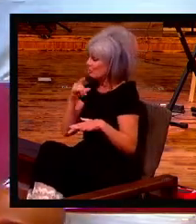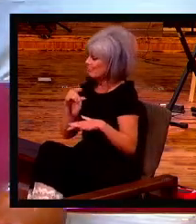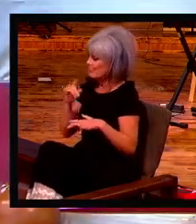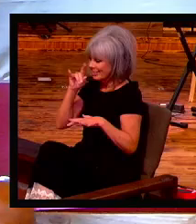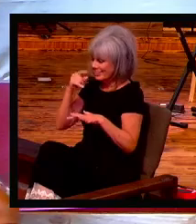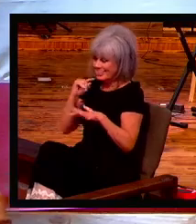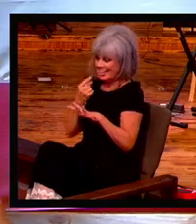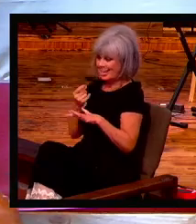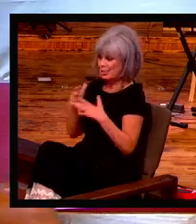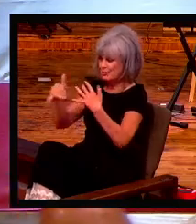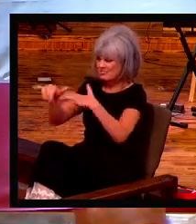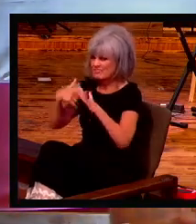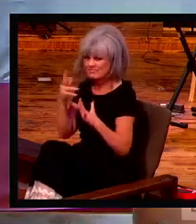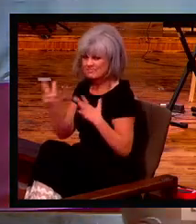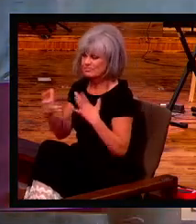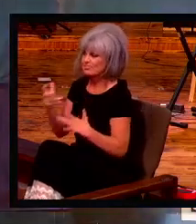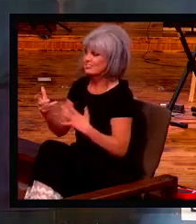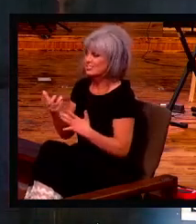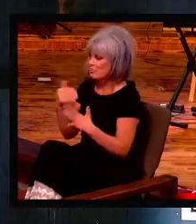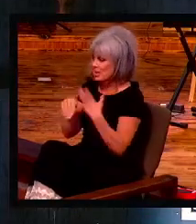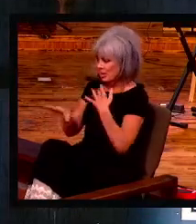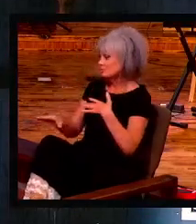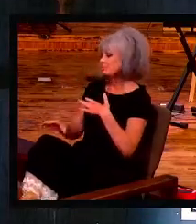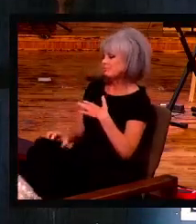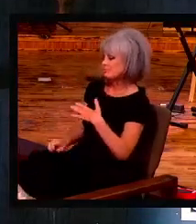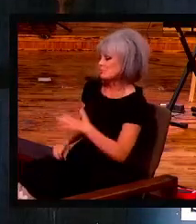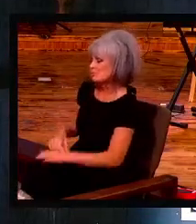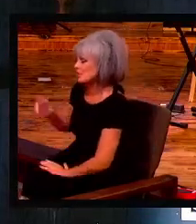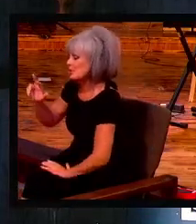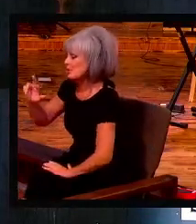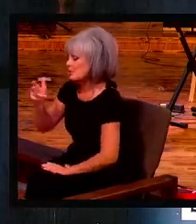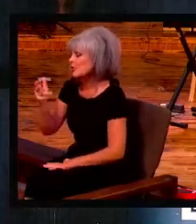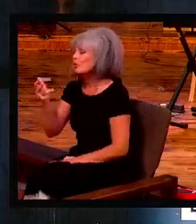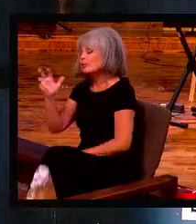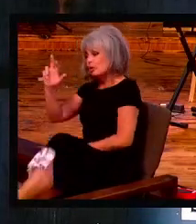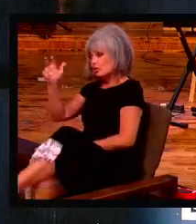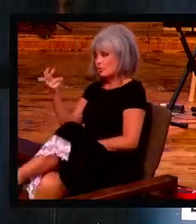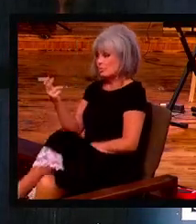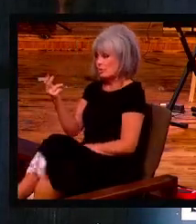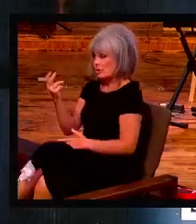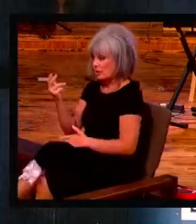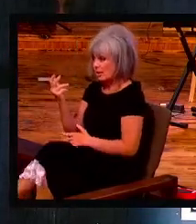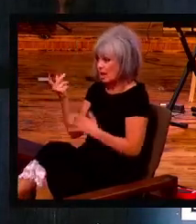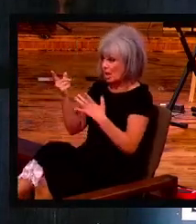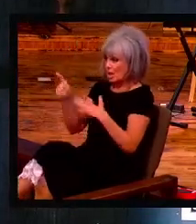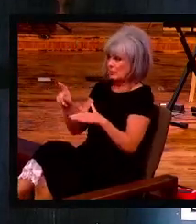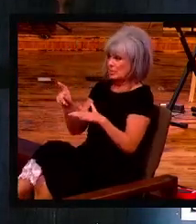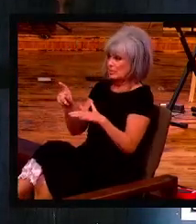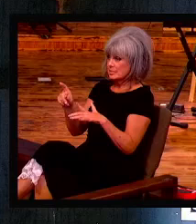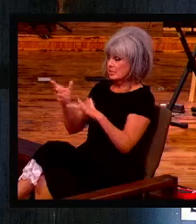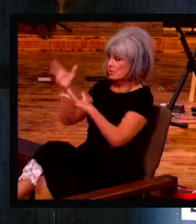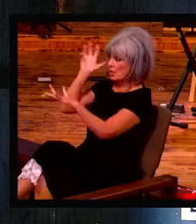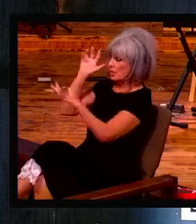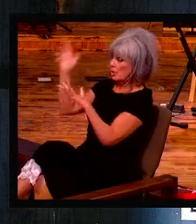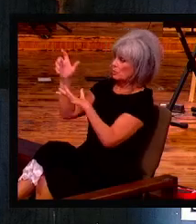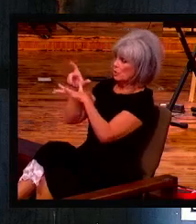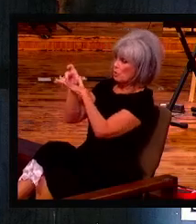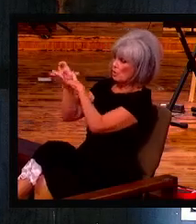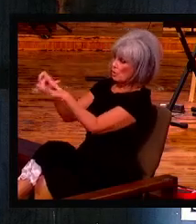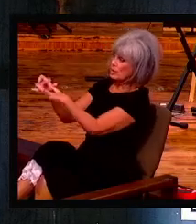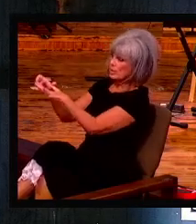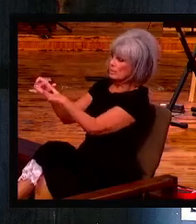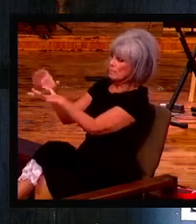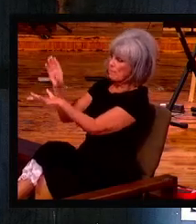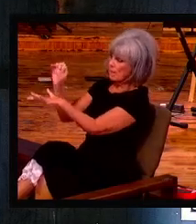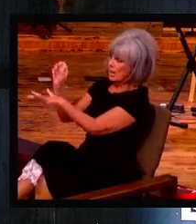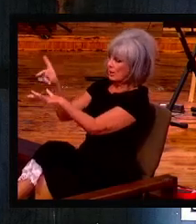lion in a cage. I'm like, oh, let me out of here. Third quarter comes, and man, they put me in, and they throw the ball to the running back. And I'm playing linebacker,